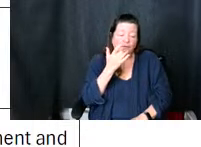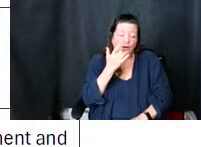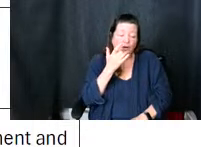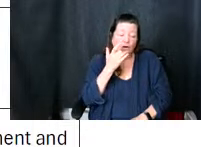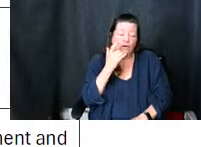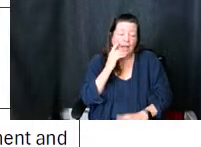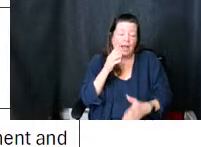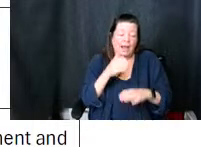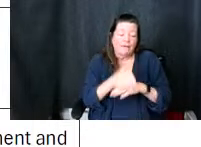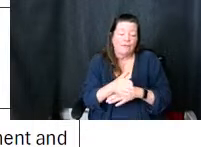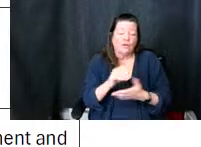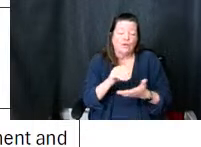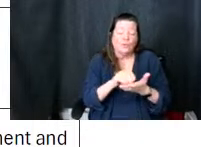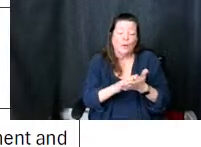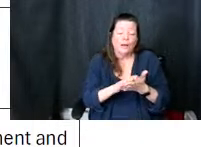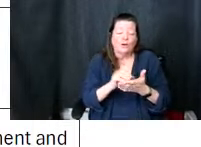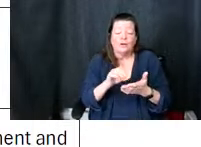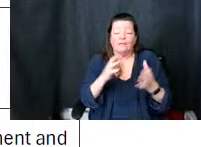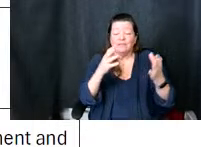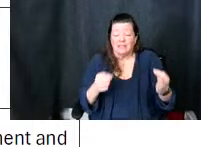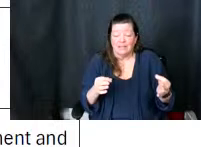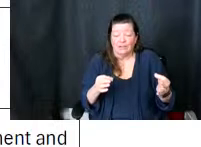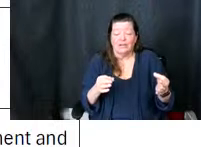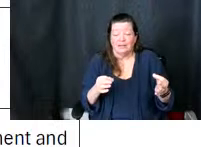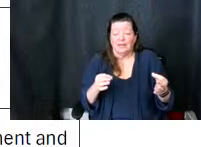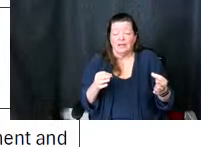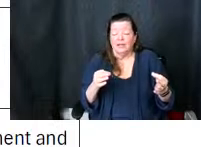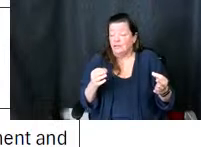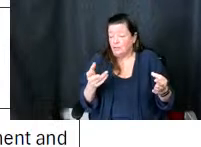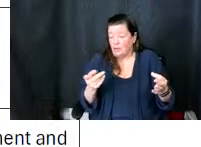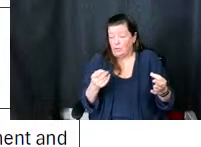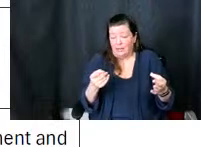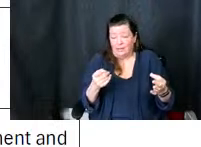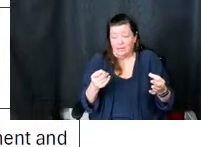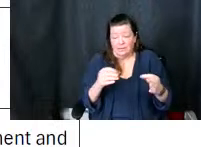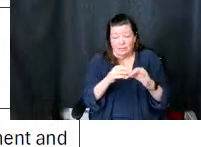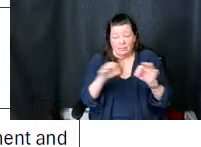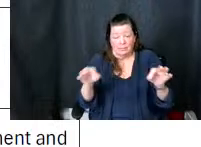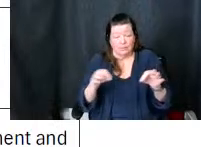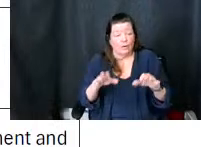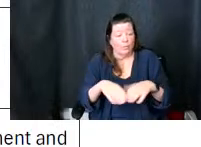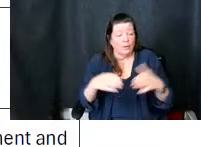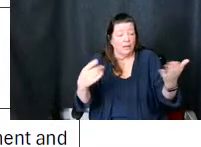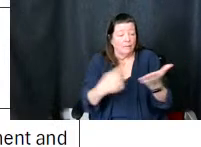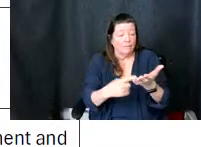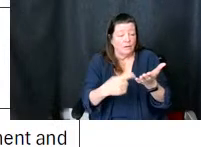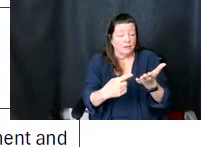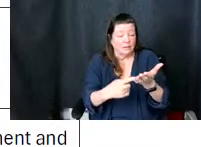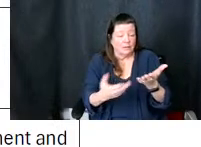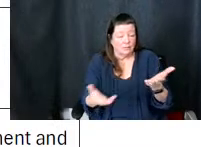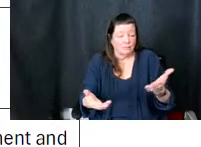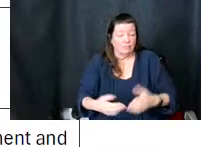of decision. So open this up for any comments or discussion.